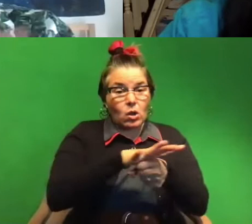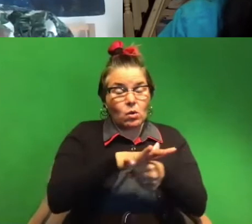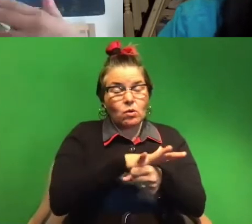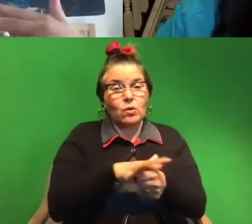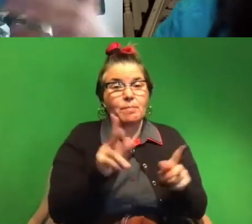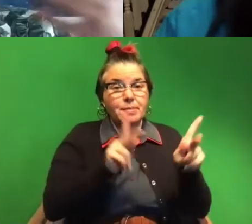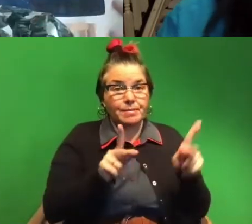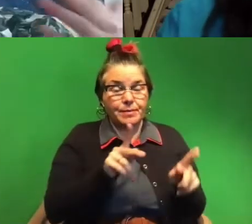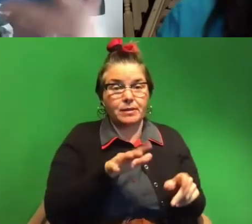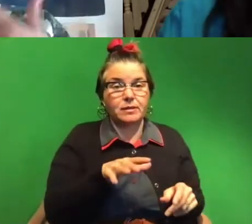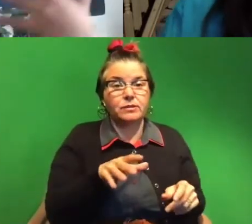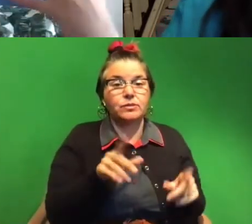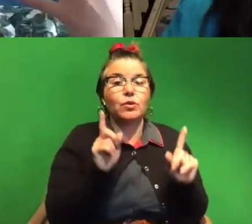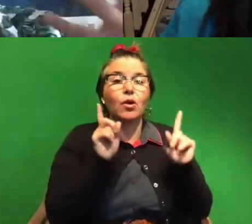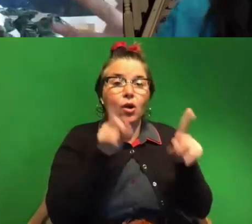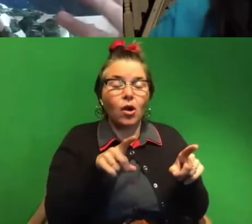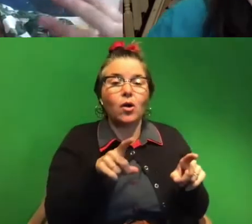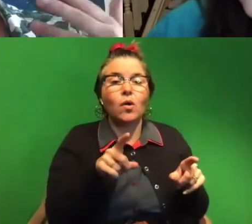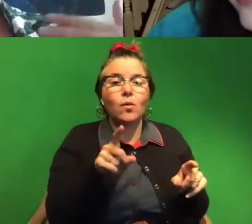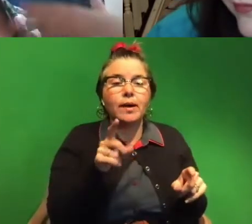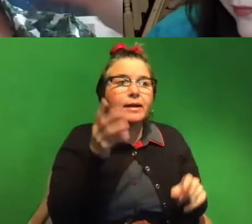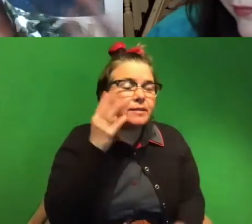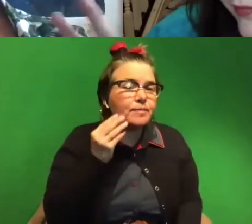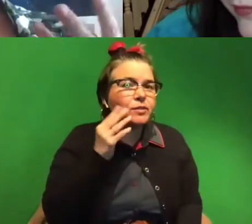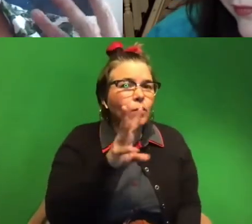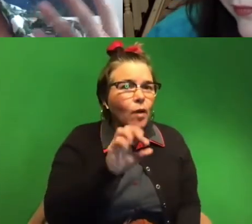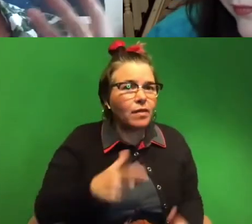people in order to go out and to experience their wildlife and